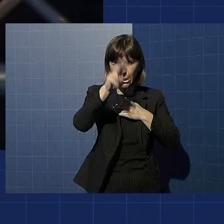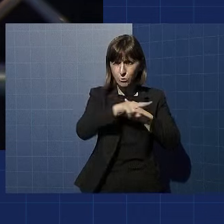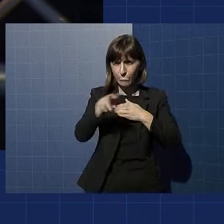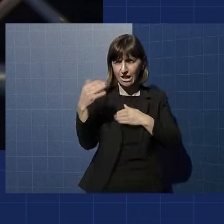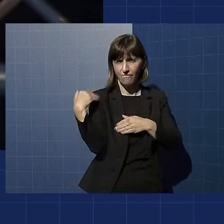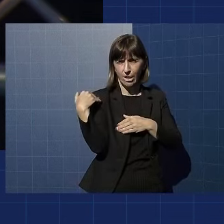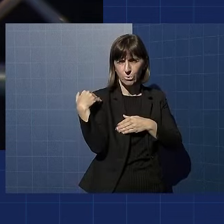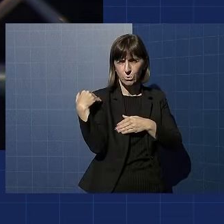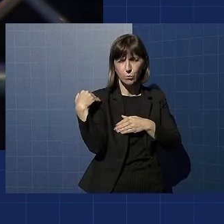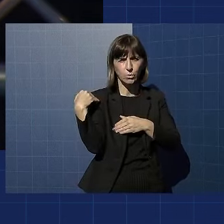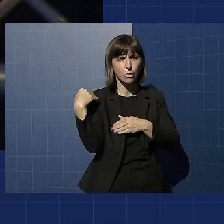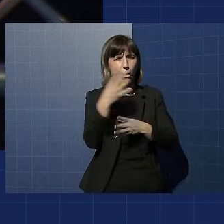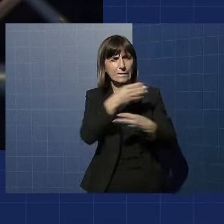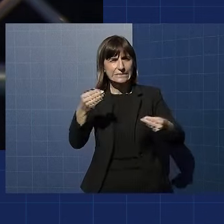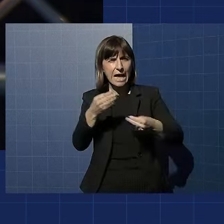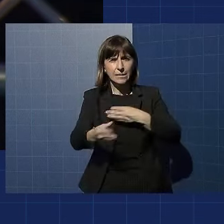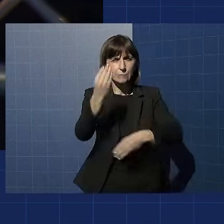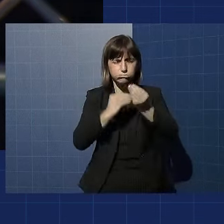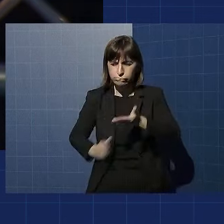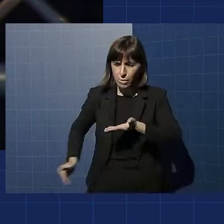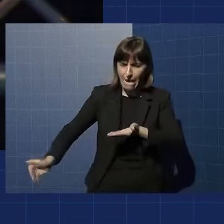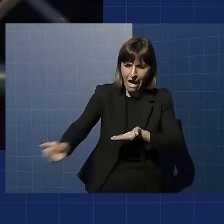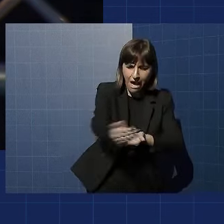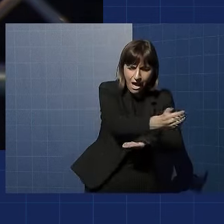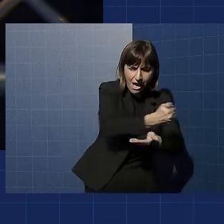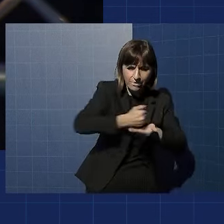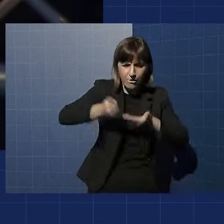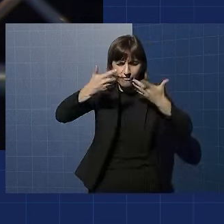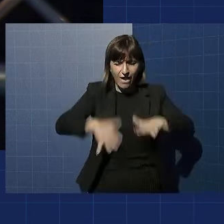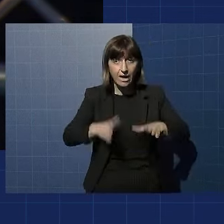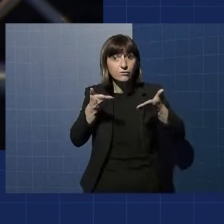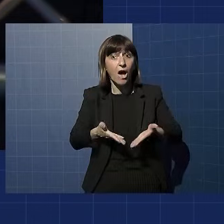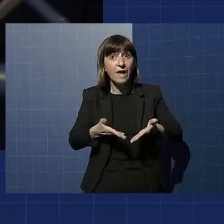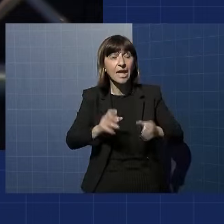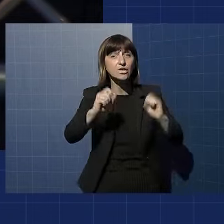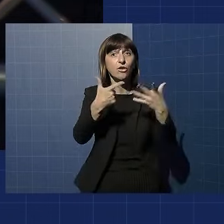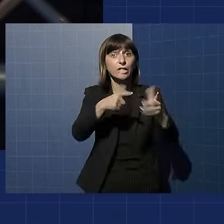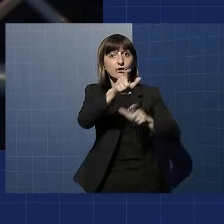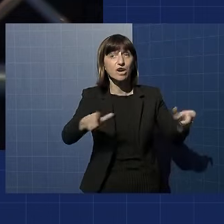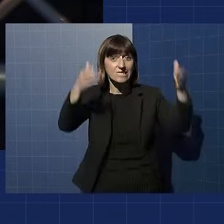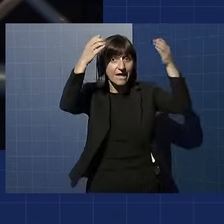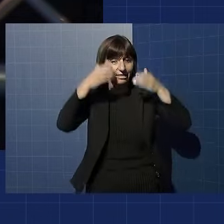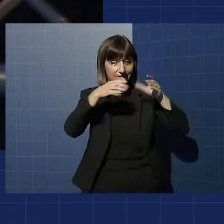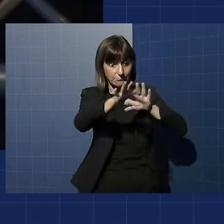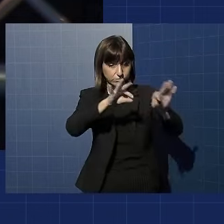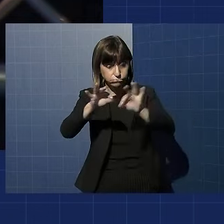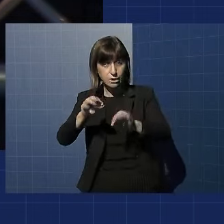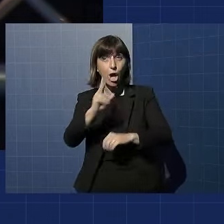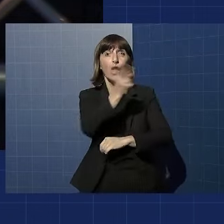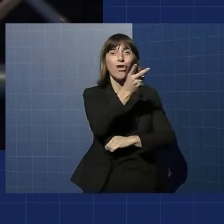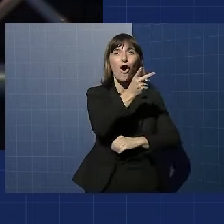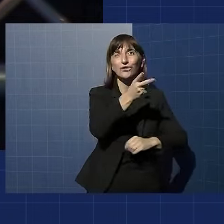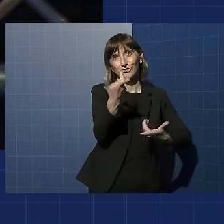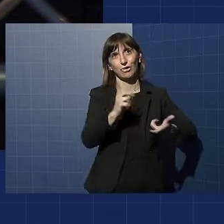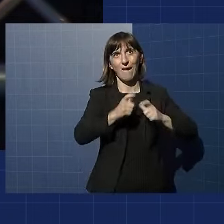total, 5 career and 12 reserve. So yeah, we're trying to bring those people into space, but if you have an interest, please keep your